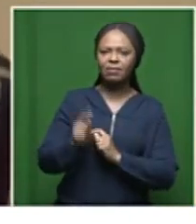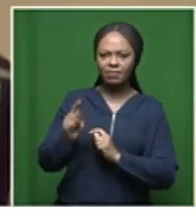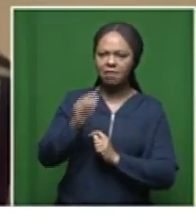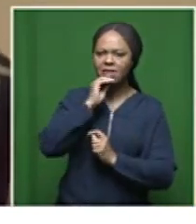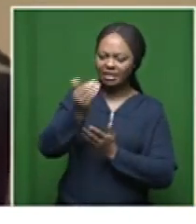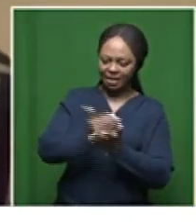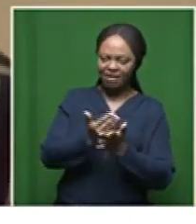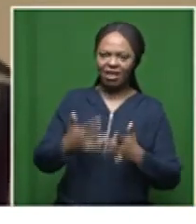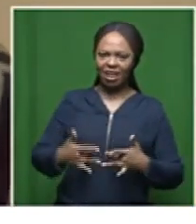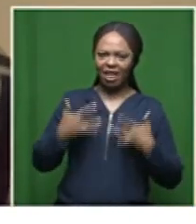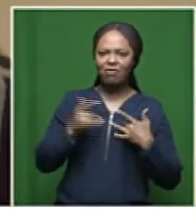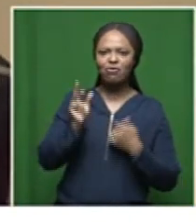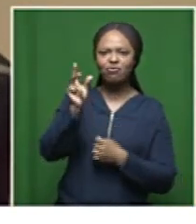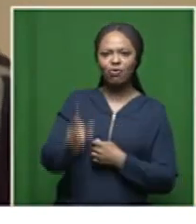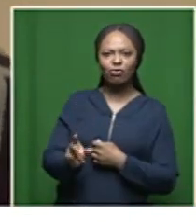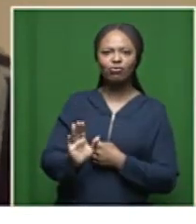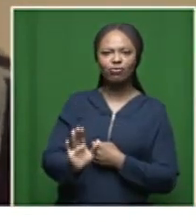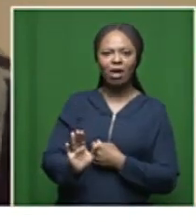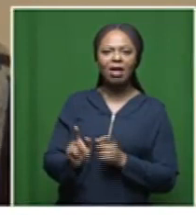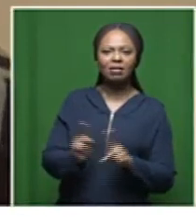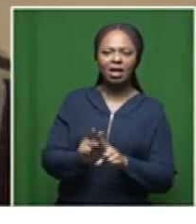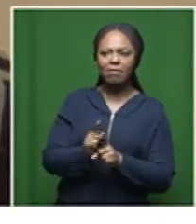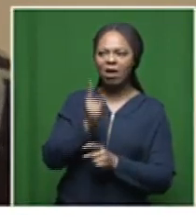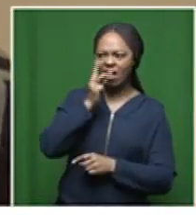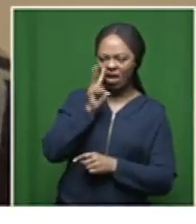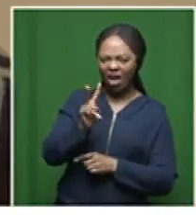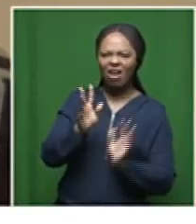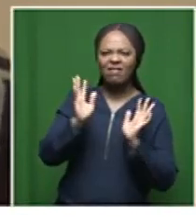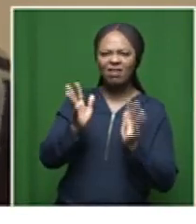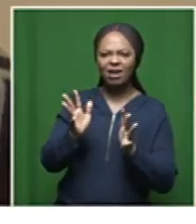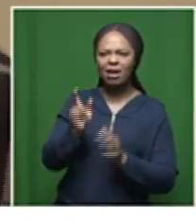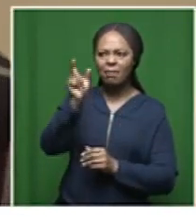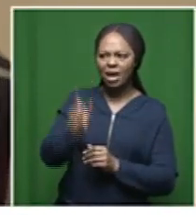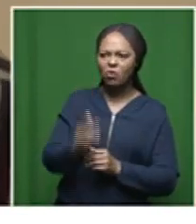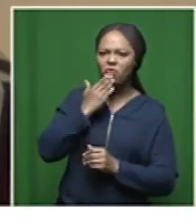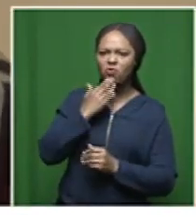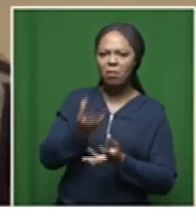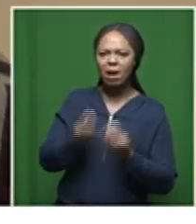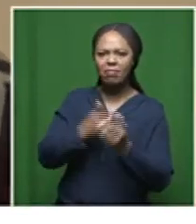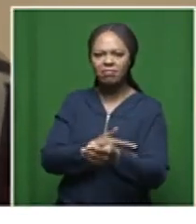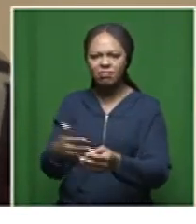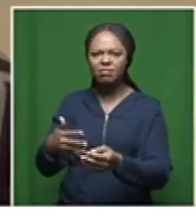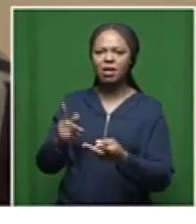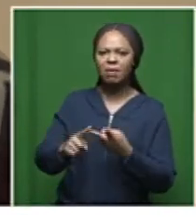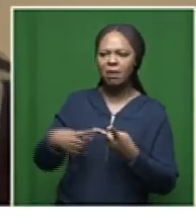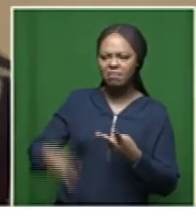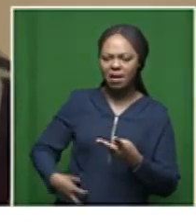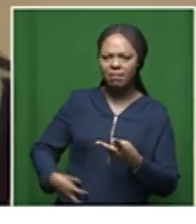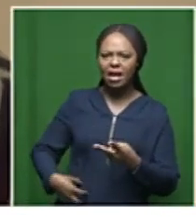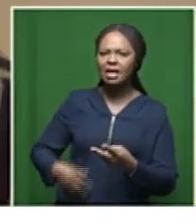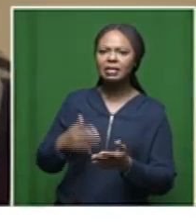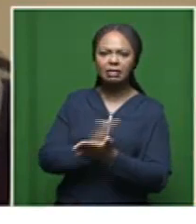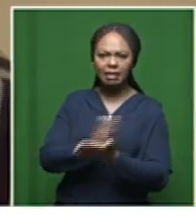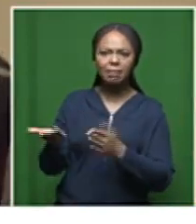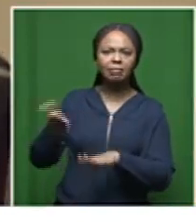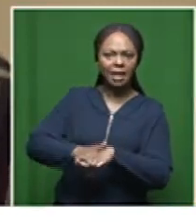their lives, And also I've seen the other side of people being on dialysis and dying while being on dialysis,